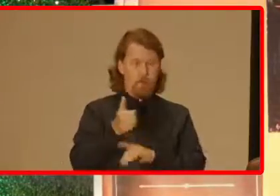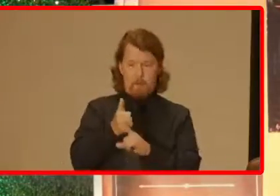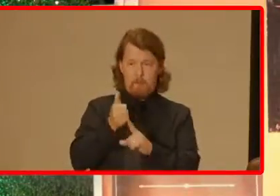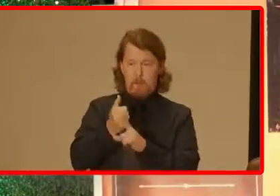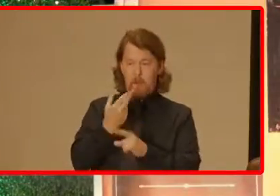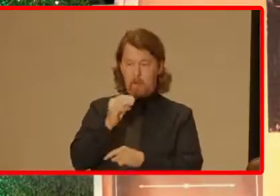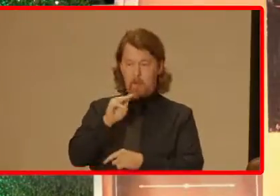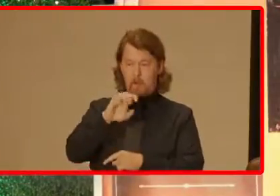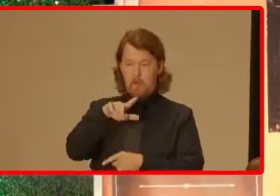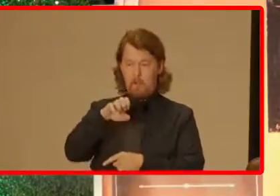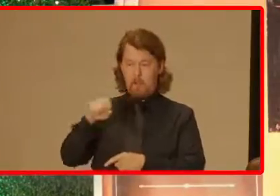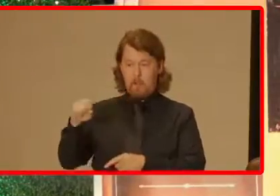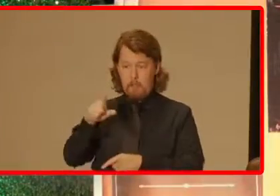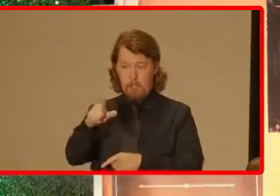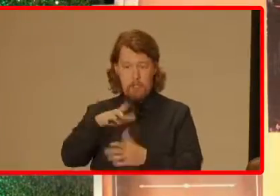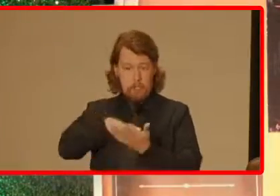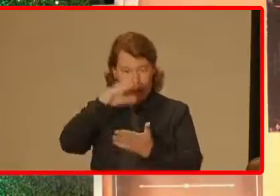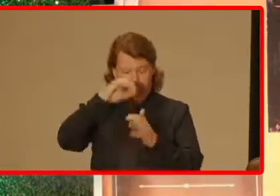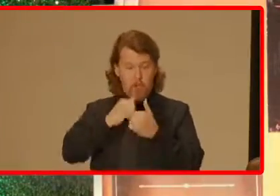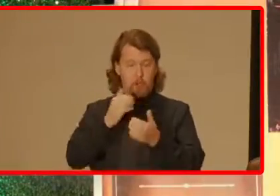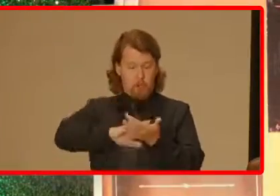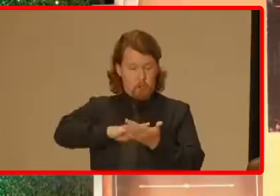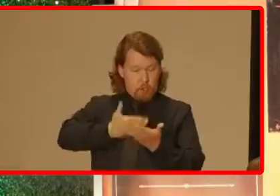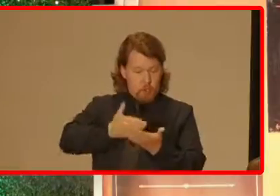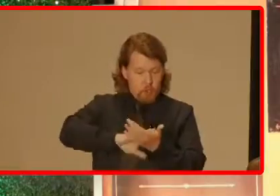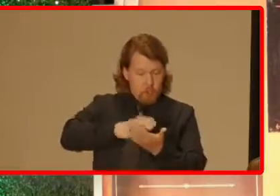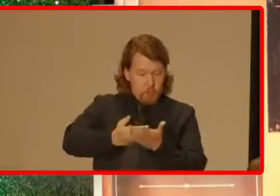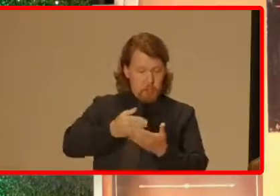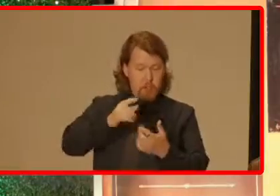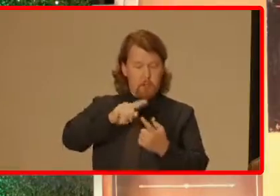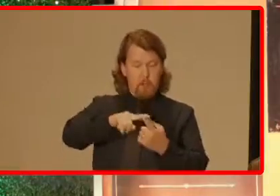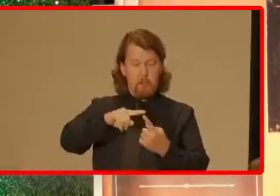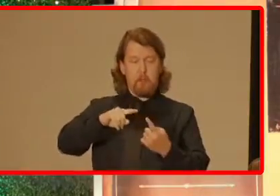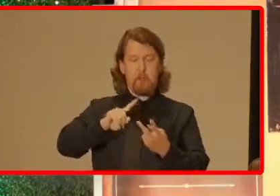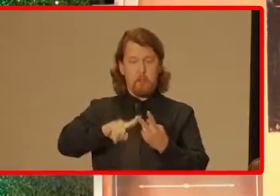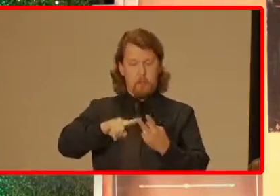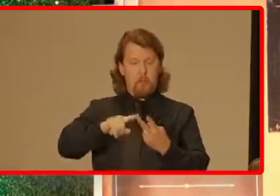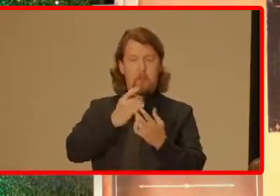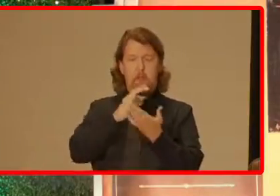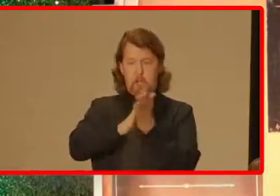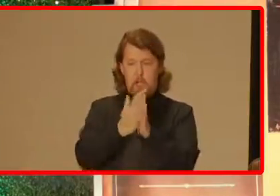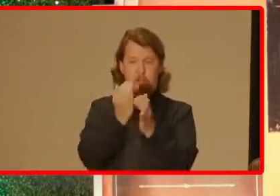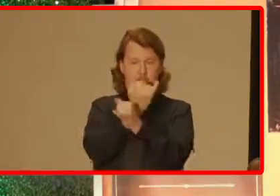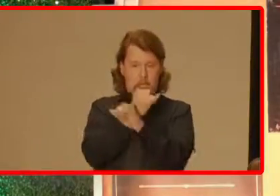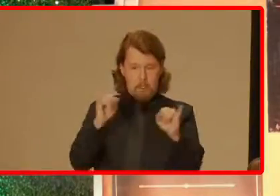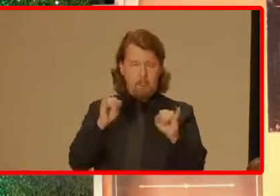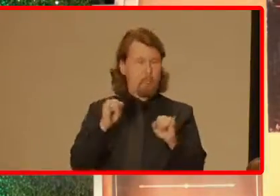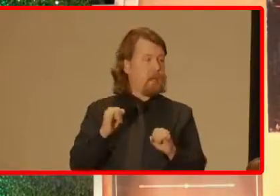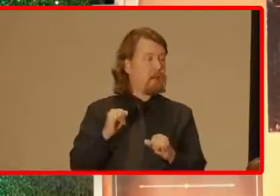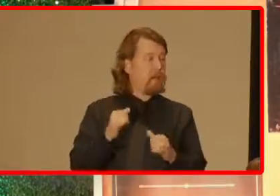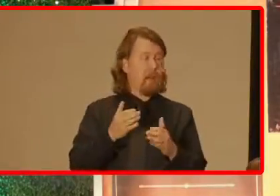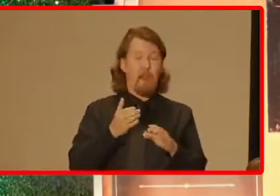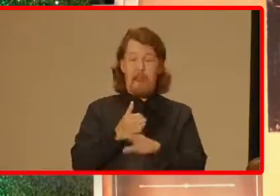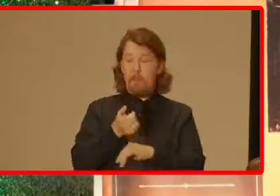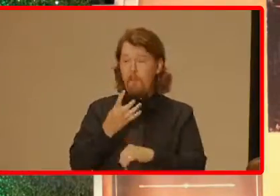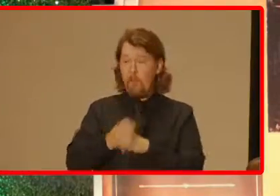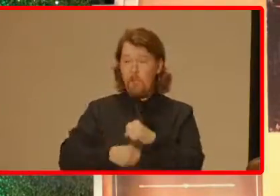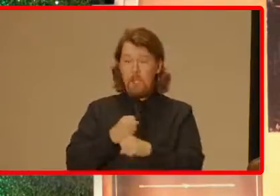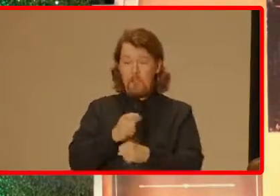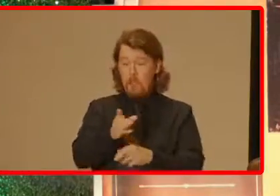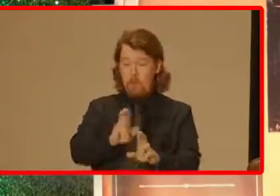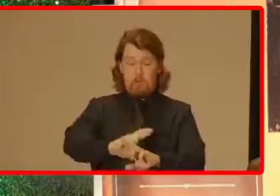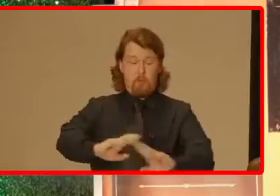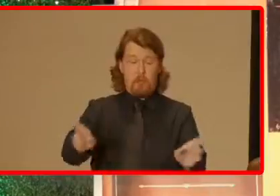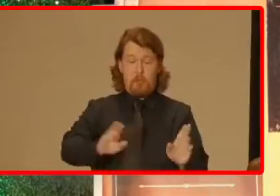team, he learned how to cook meals and over time gained independence in his daily life. After a couple years, Jesse was ready to move into